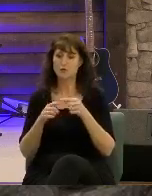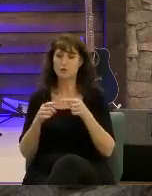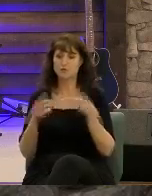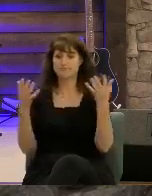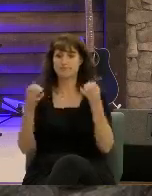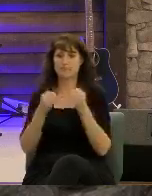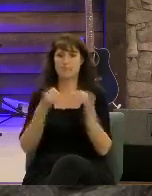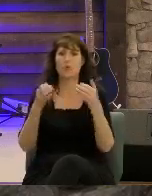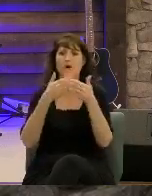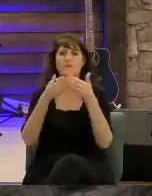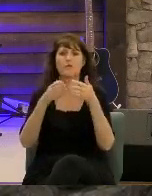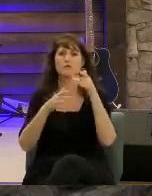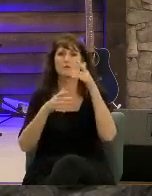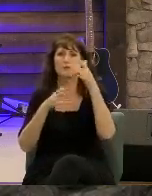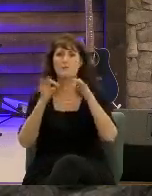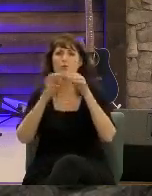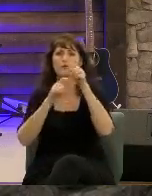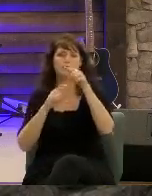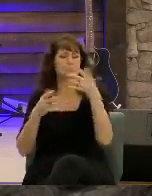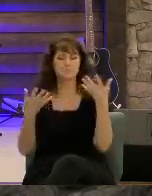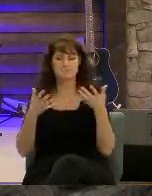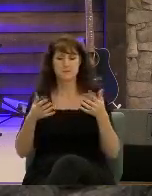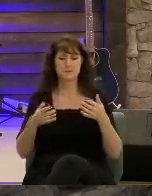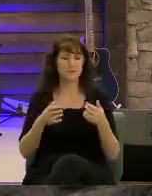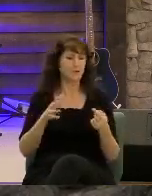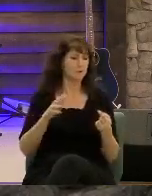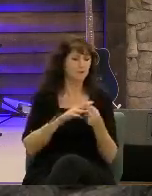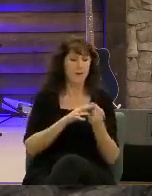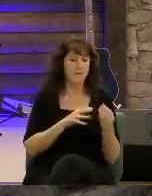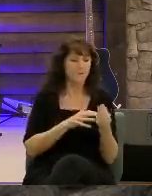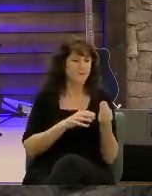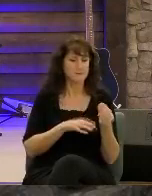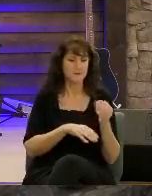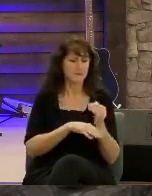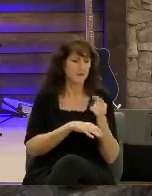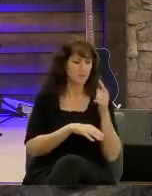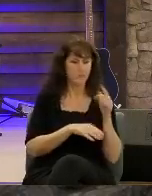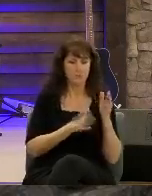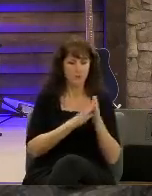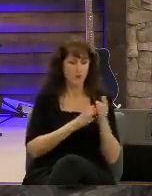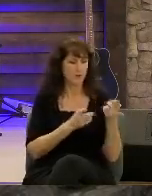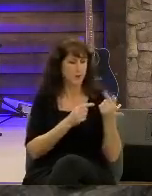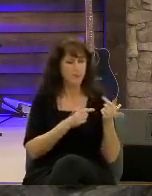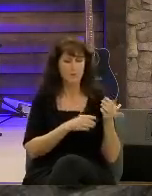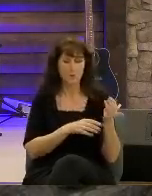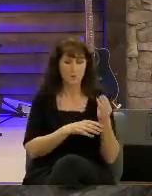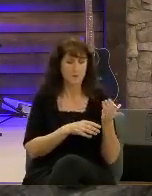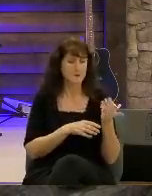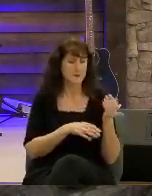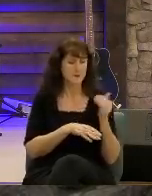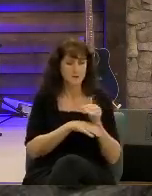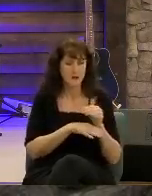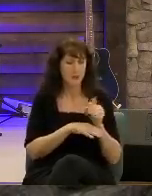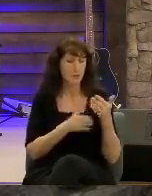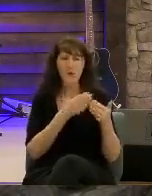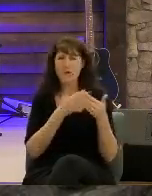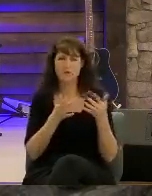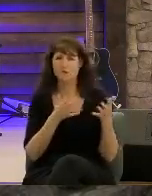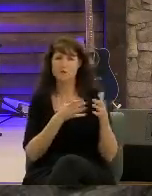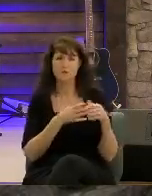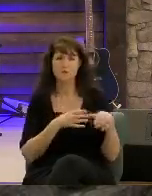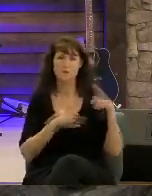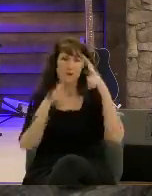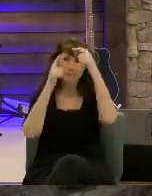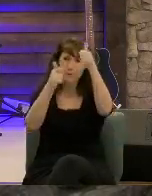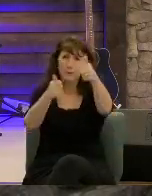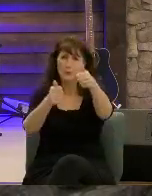start a devotion, to begin a prayer life, to show up on Monday nights for prayer, to come on Wednesday nights, whatever it may be just to